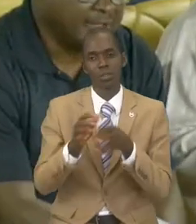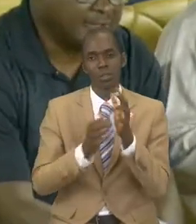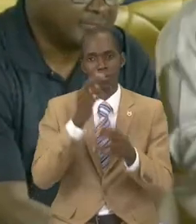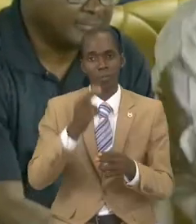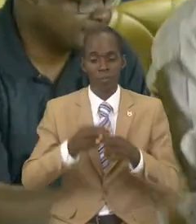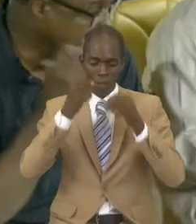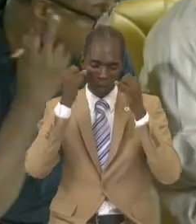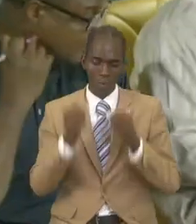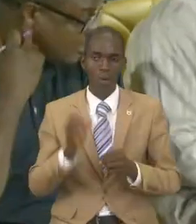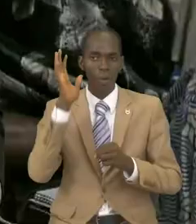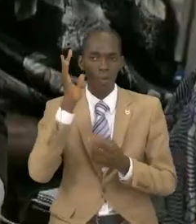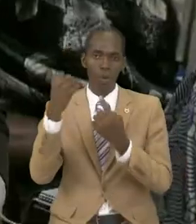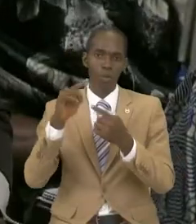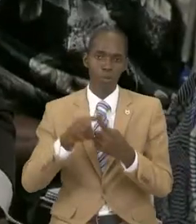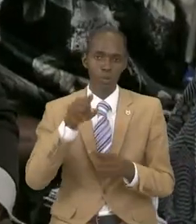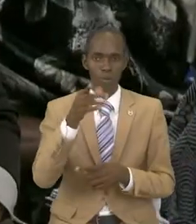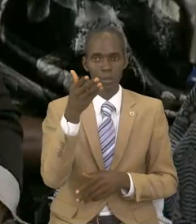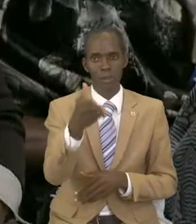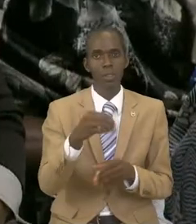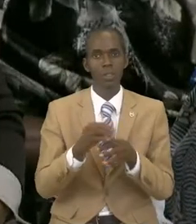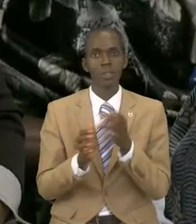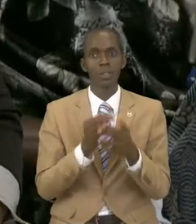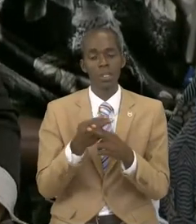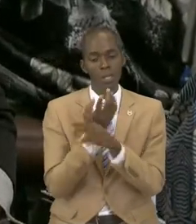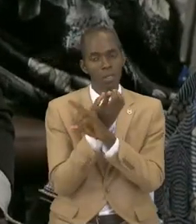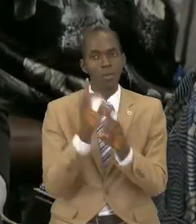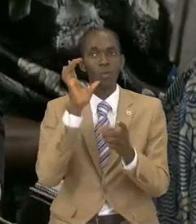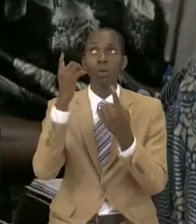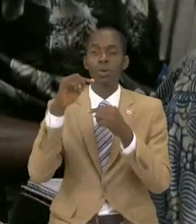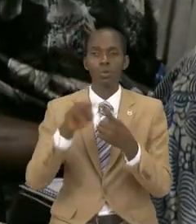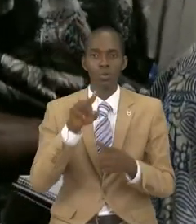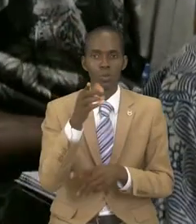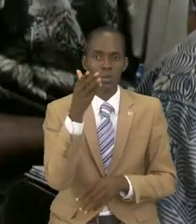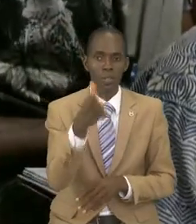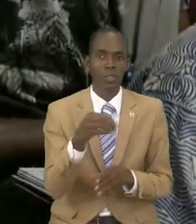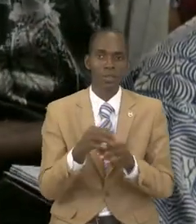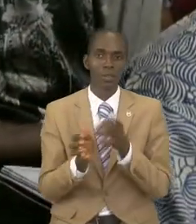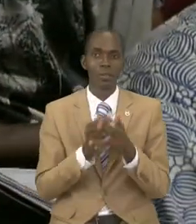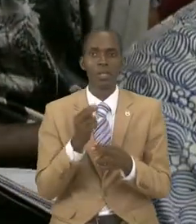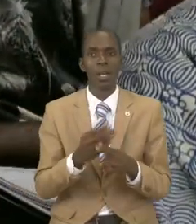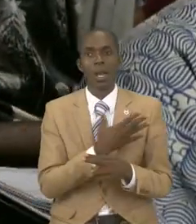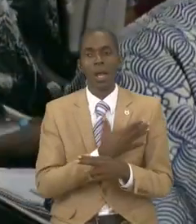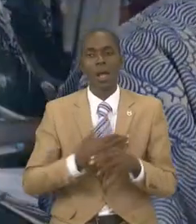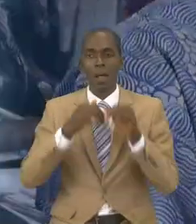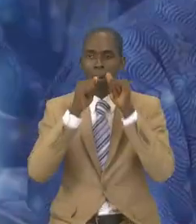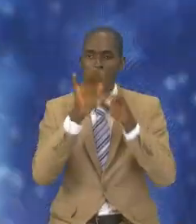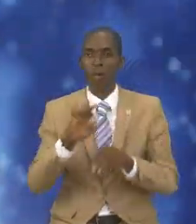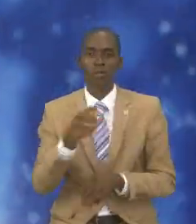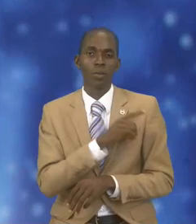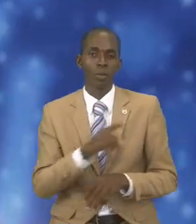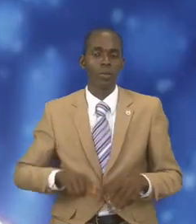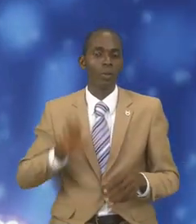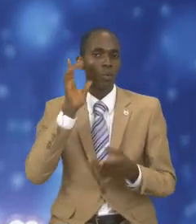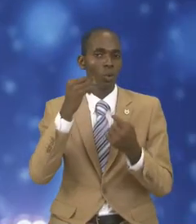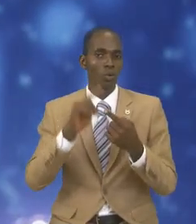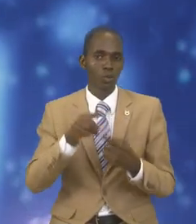Power will come to you there. Deliverance will come to you there, and the blessings of God will come to you there